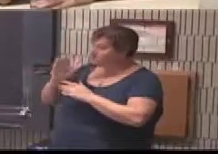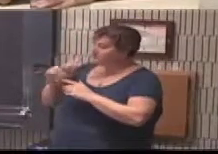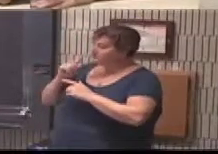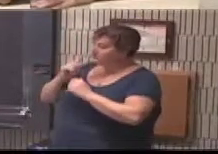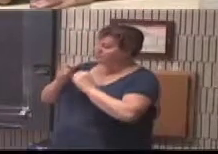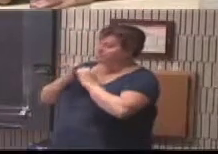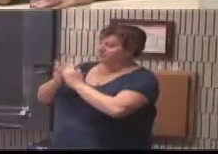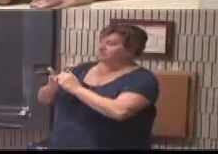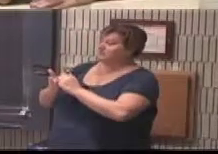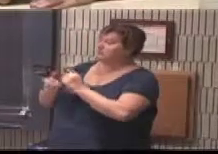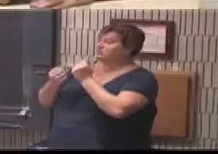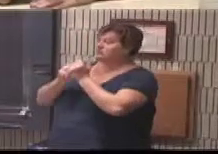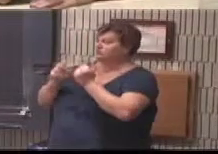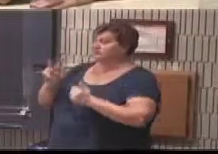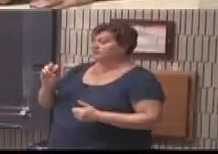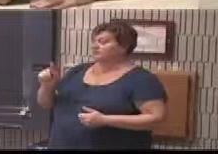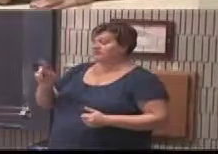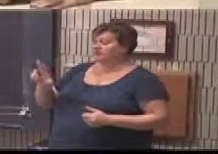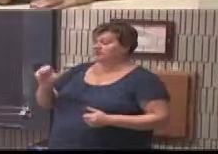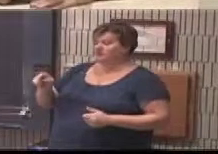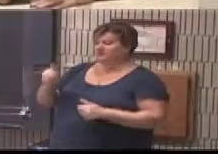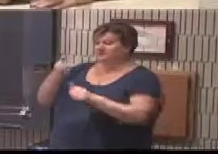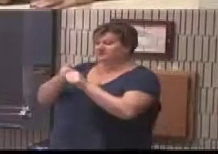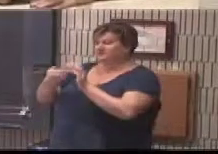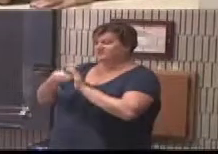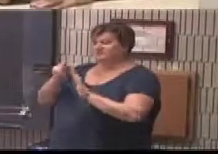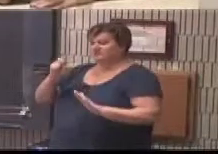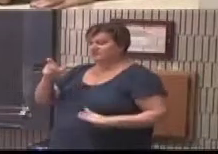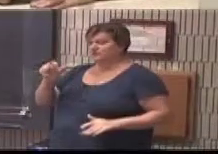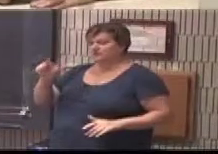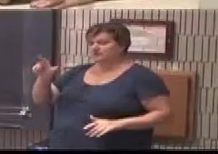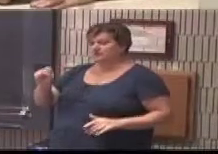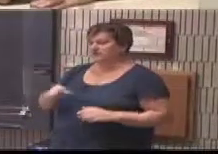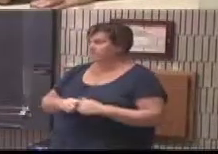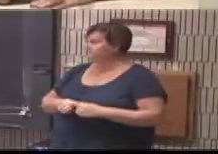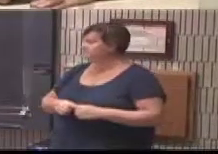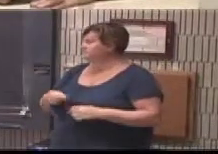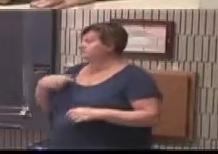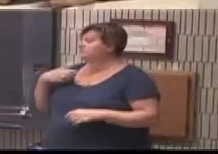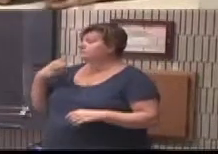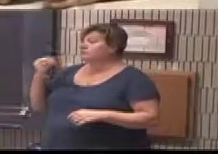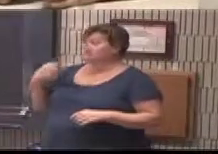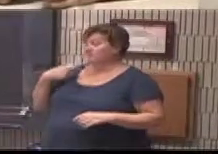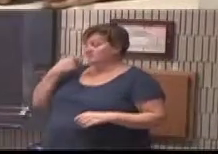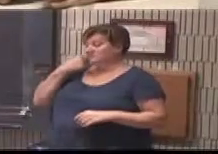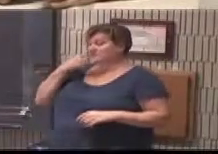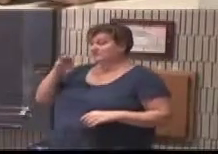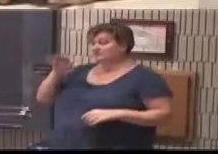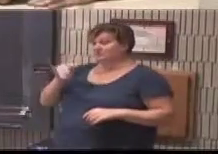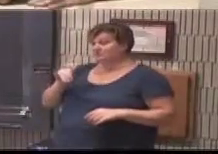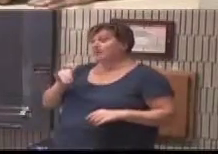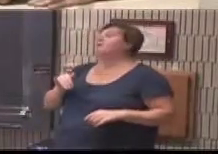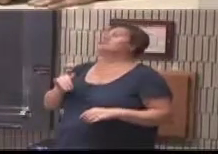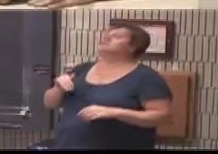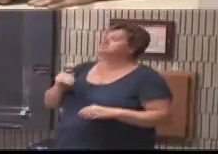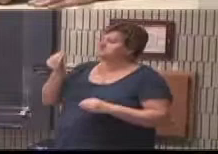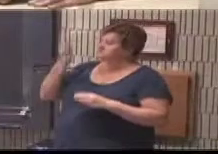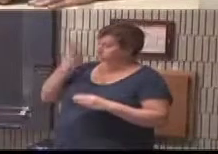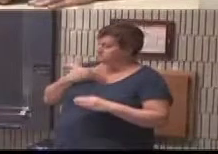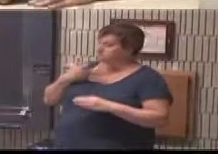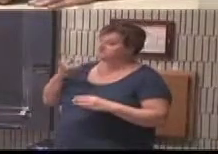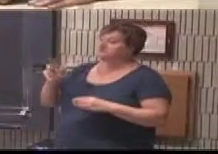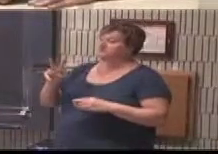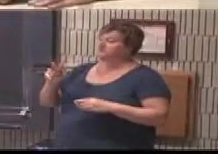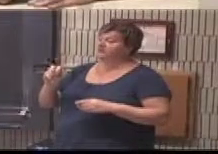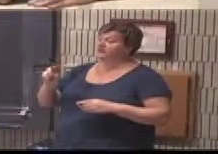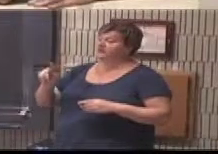diagnosed with ALS. I was in Washington, D.C. in May, and in September we heard that the government had approved that the veterans